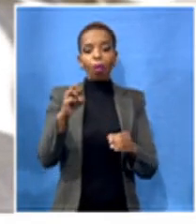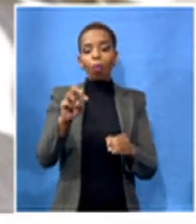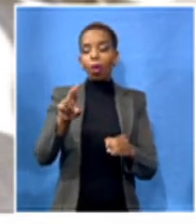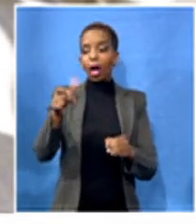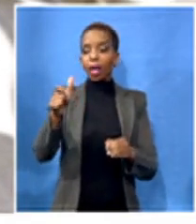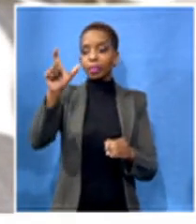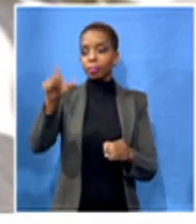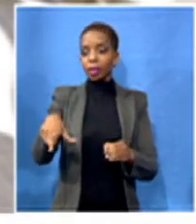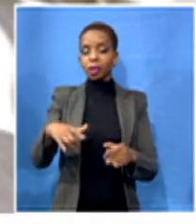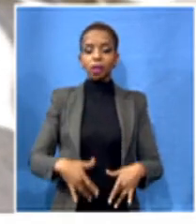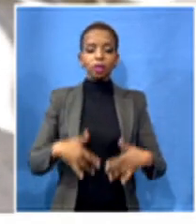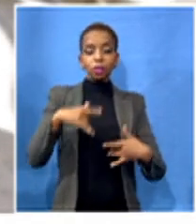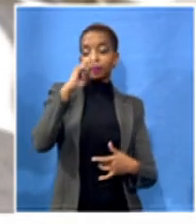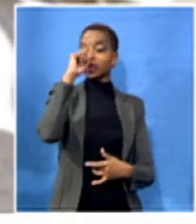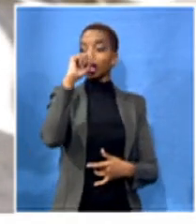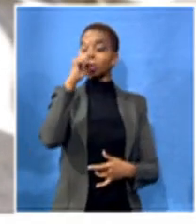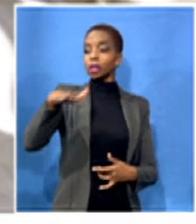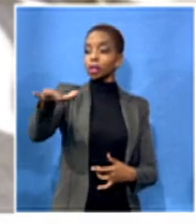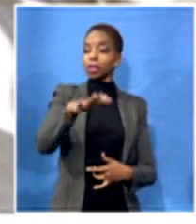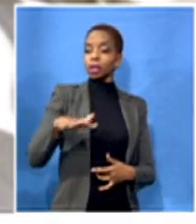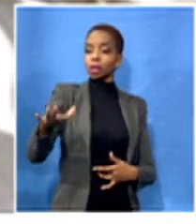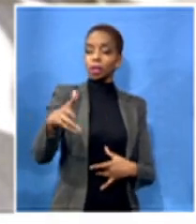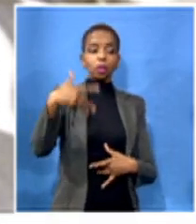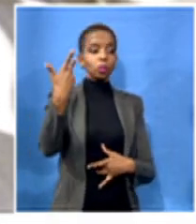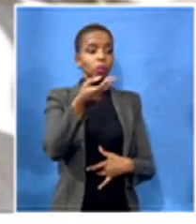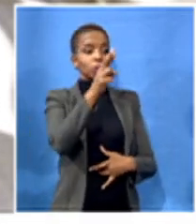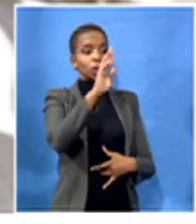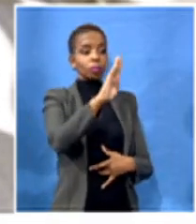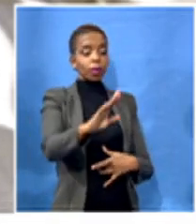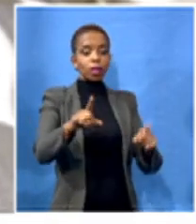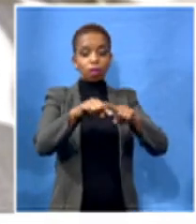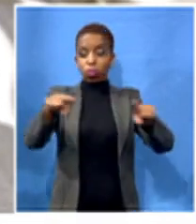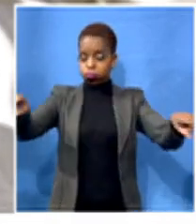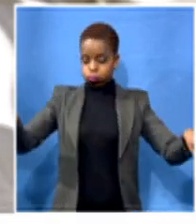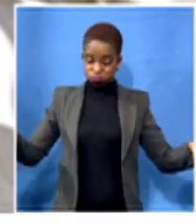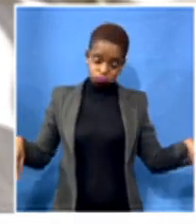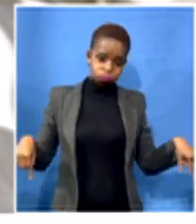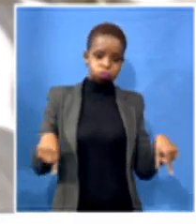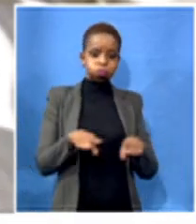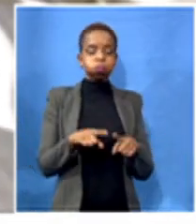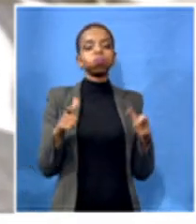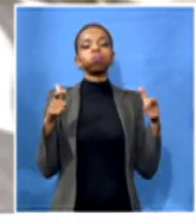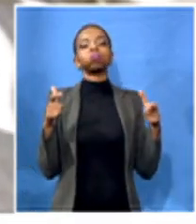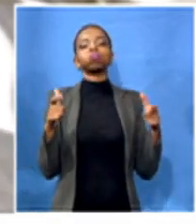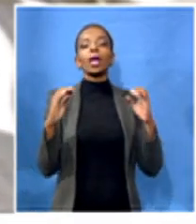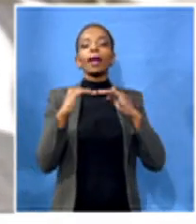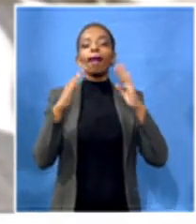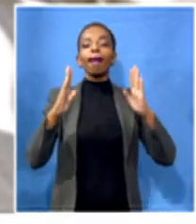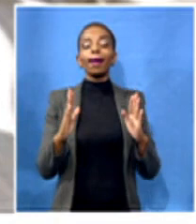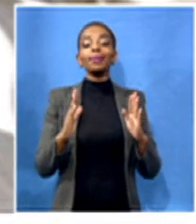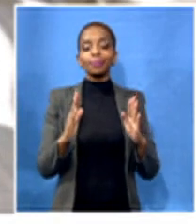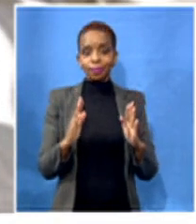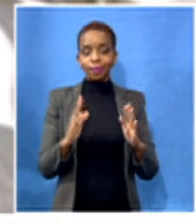area, Randburg, and so on excess of 250 square meters of house. Even when you are quarantined, when you are put